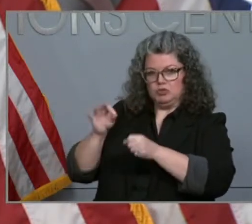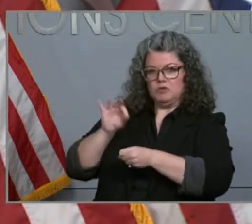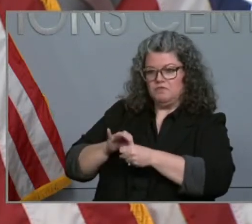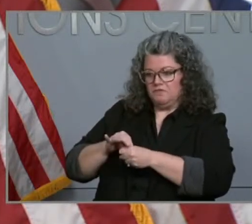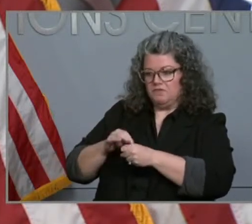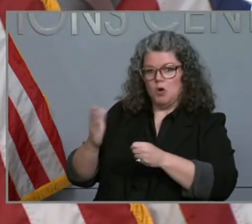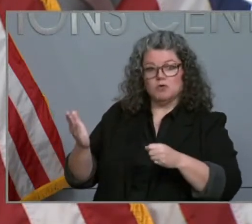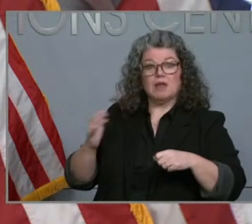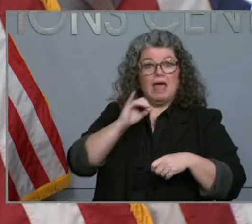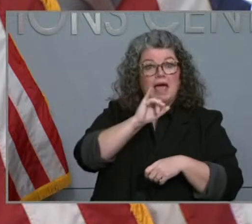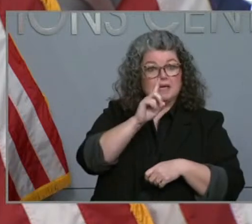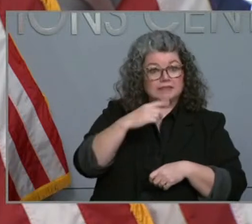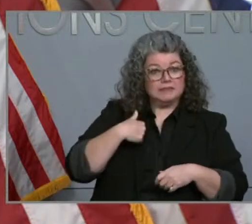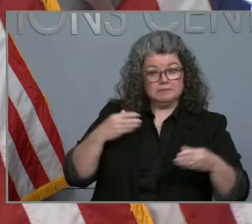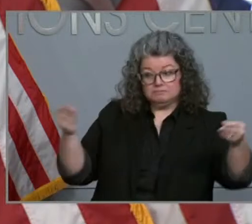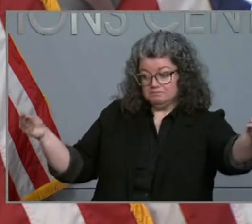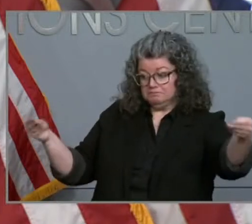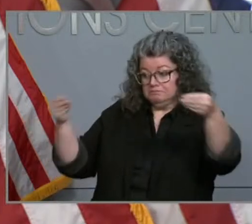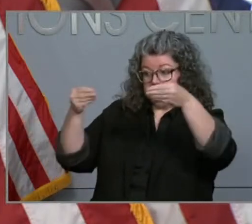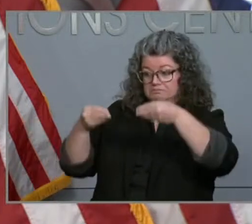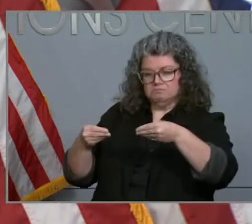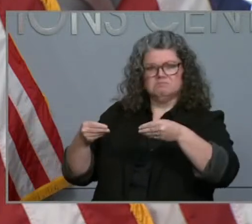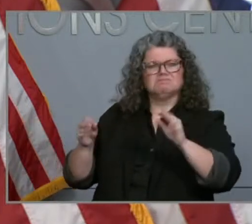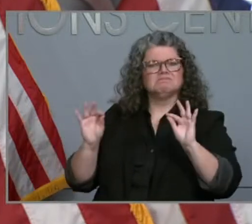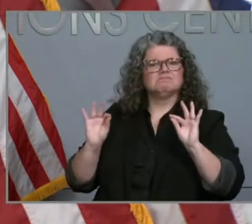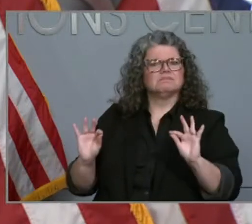They present photo ID, and